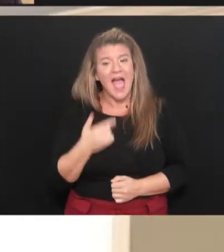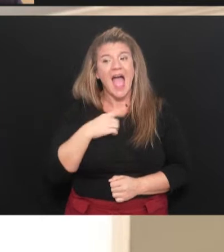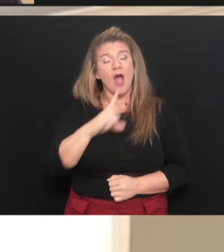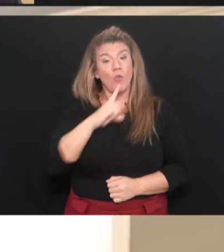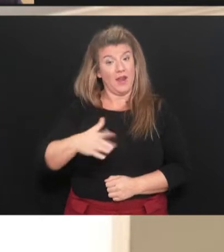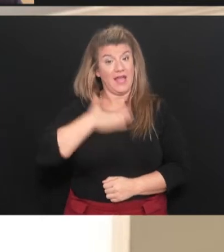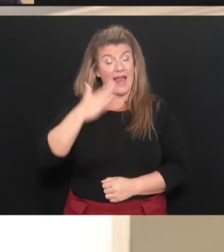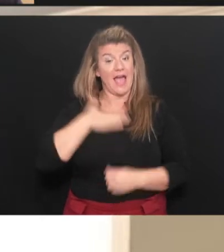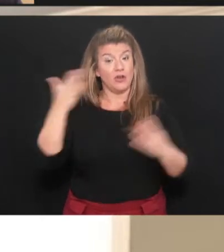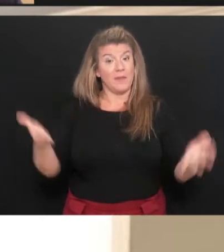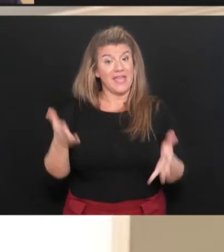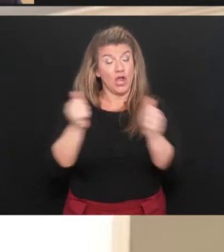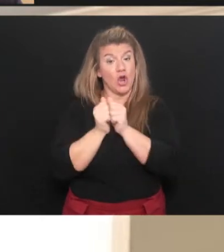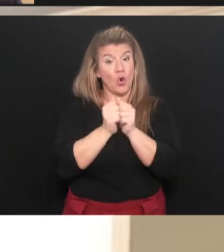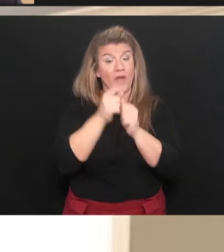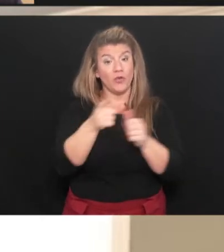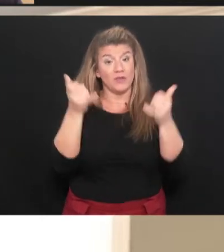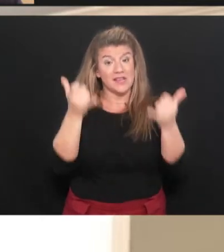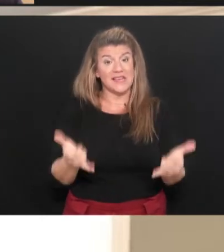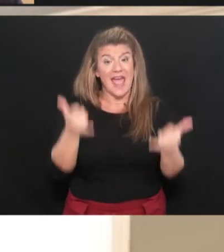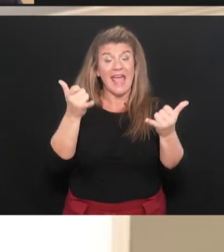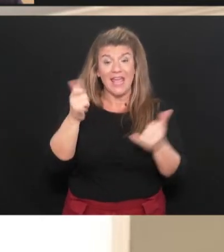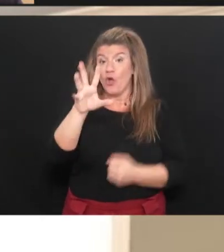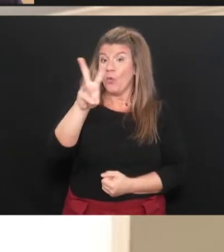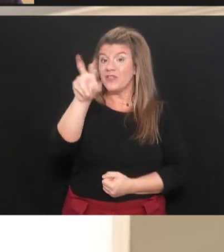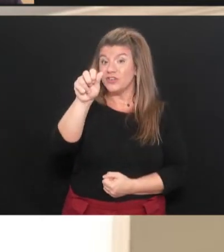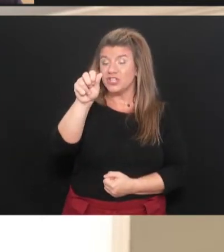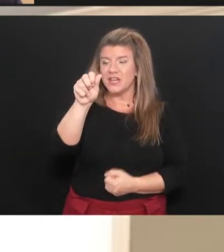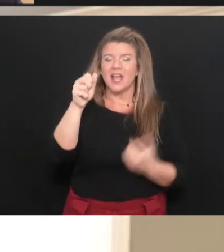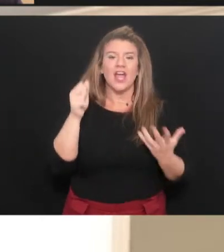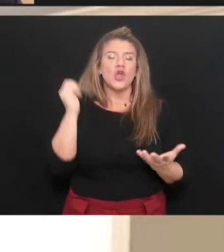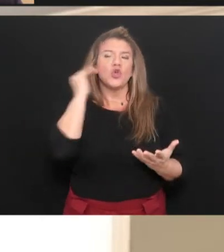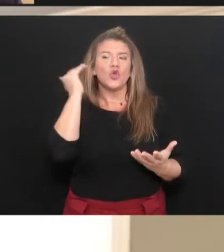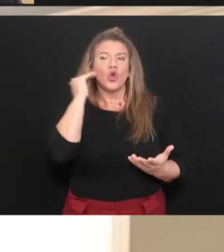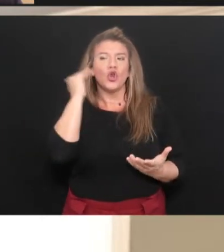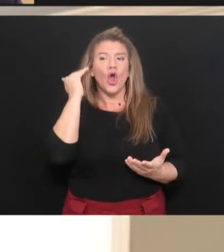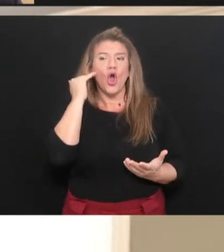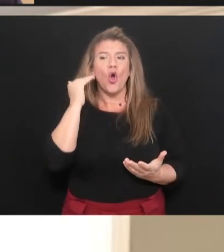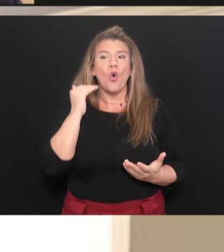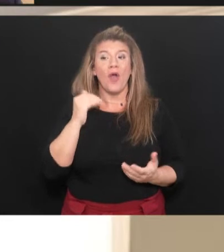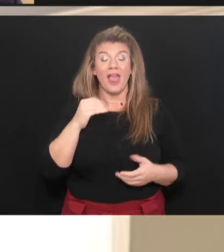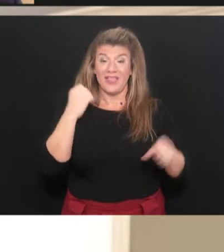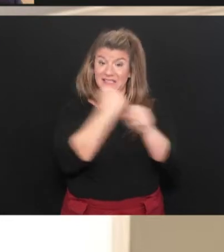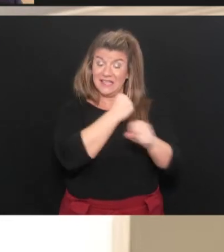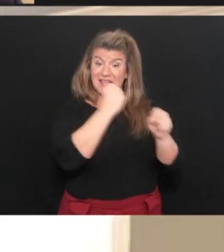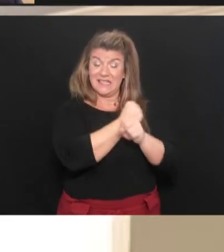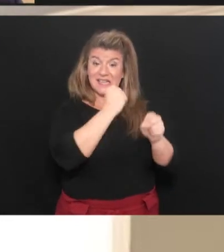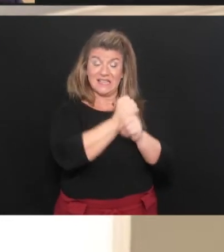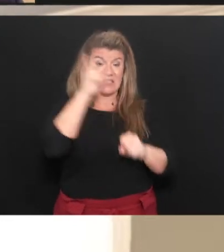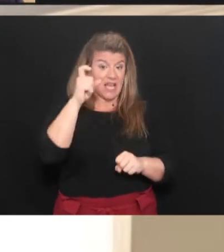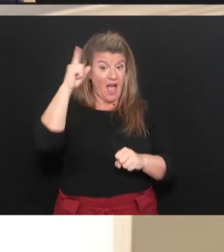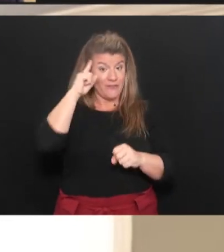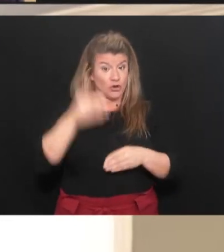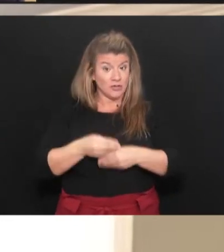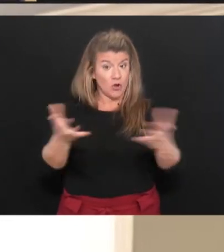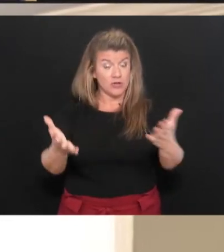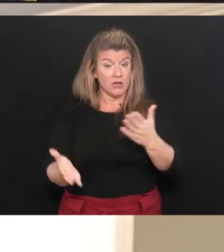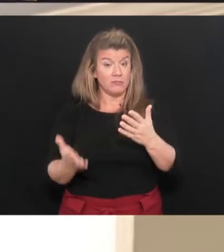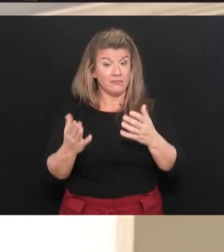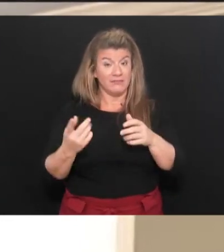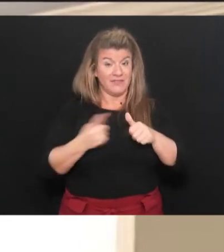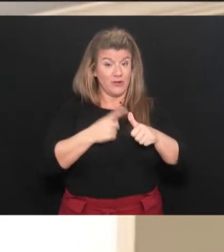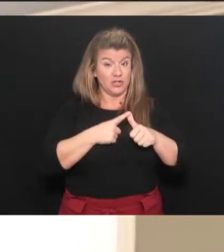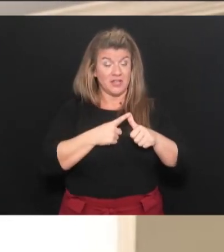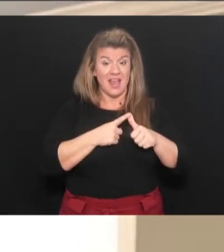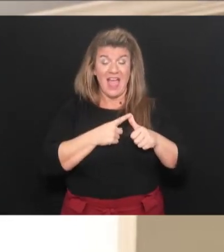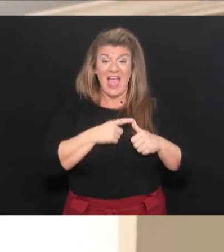to be here with you all in West Virginia. And, the statistics that the governor mentioned at the beginning, I think that should drive